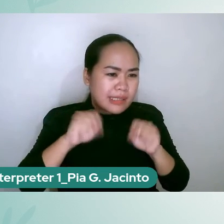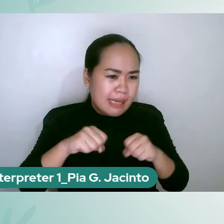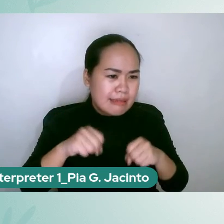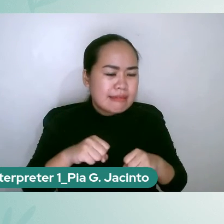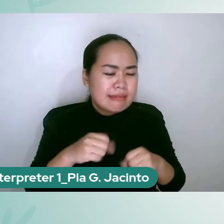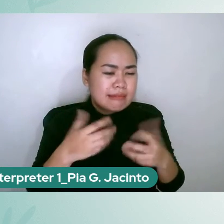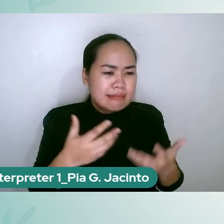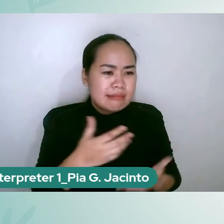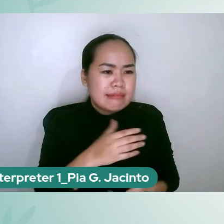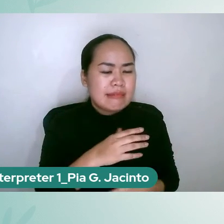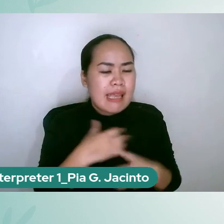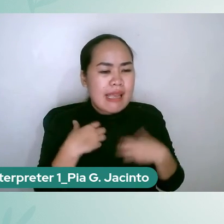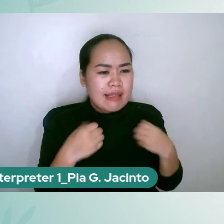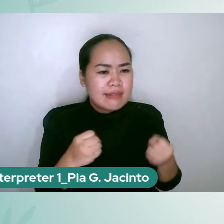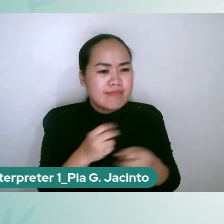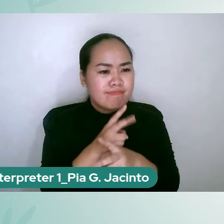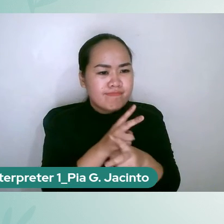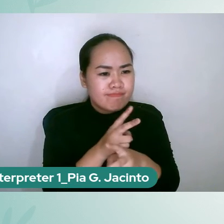level.